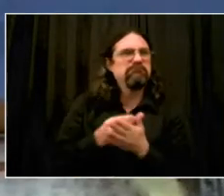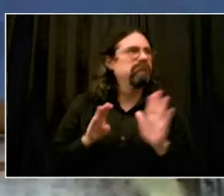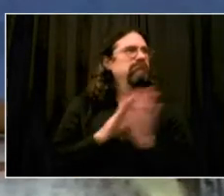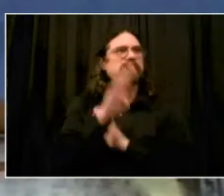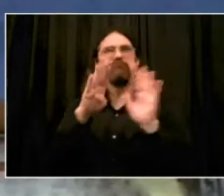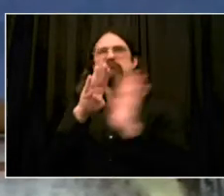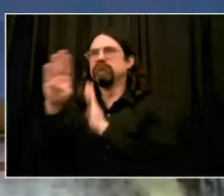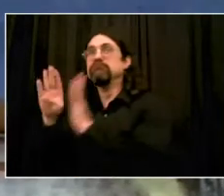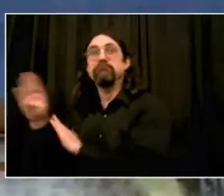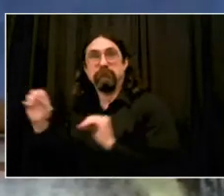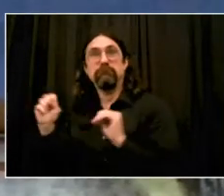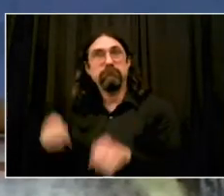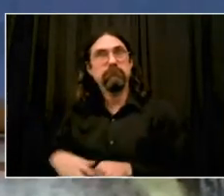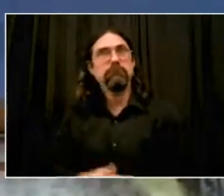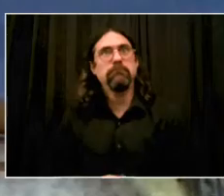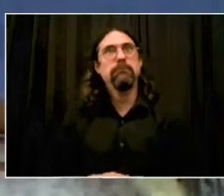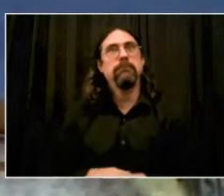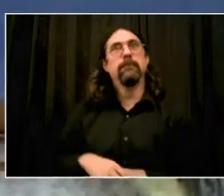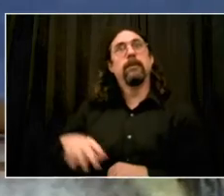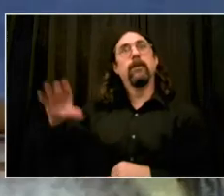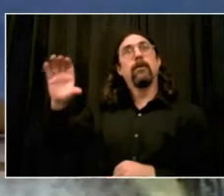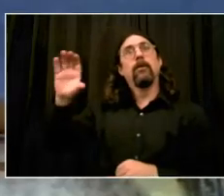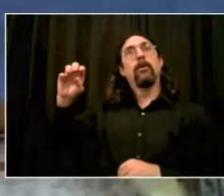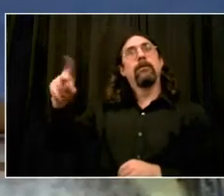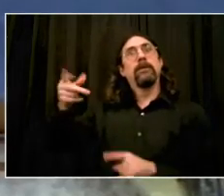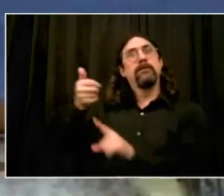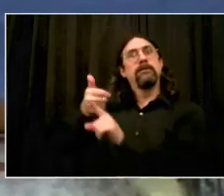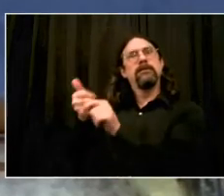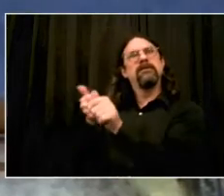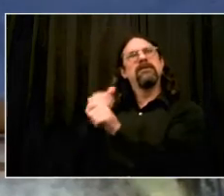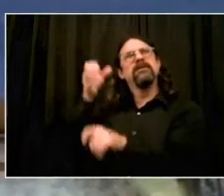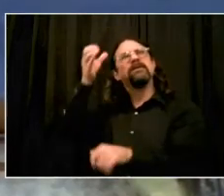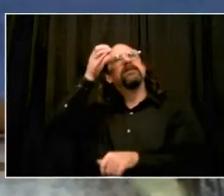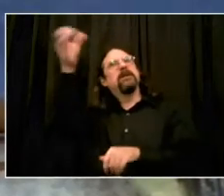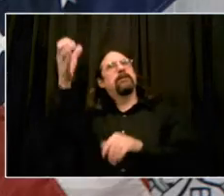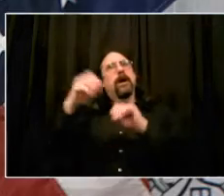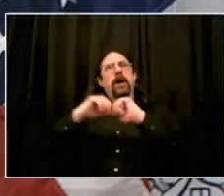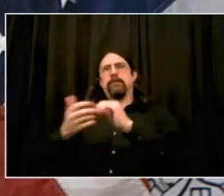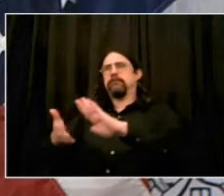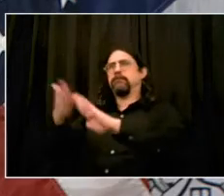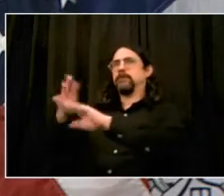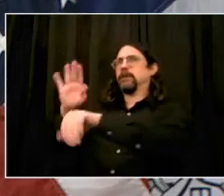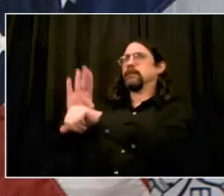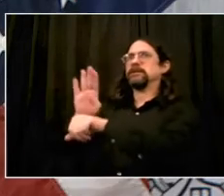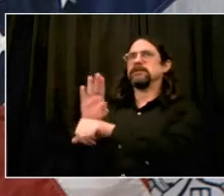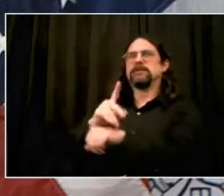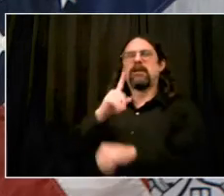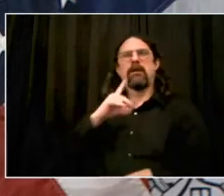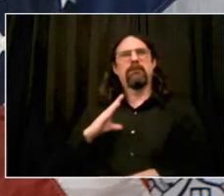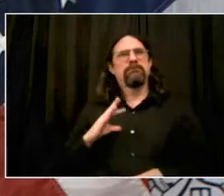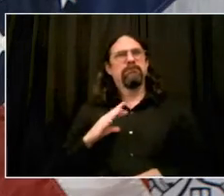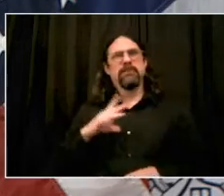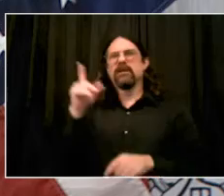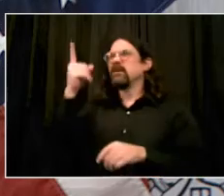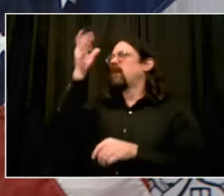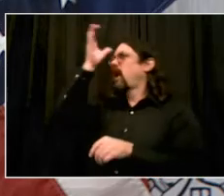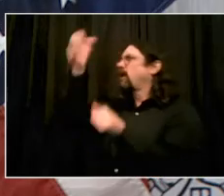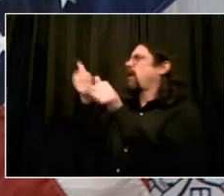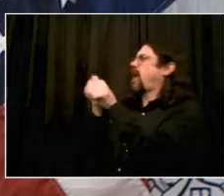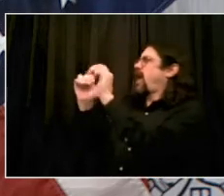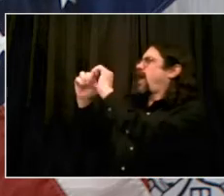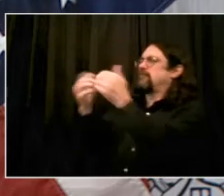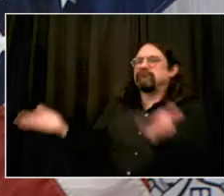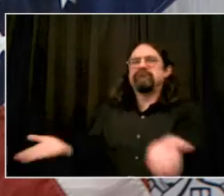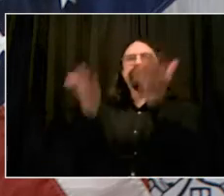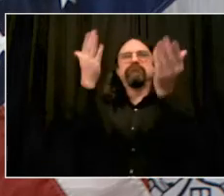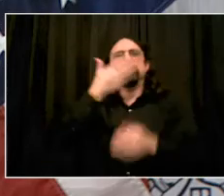gender equity. Congratulations, Mr. Mayor. Thank you so much, Councilmember. Thank you for leading the